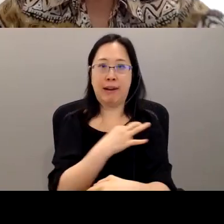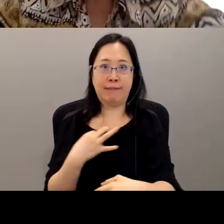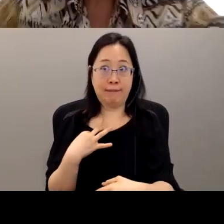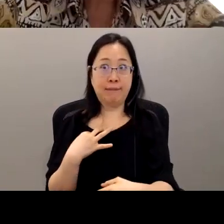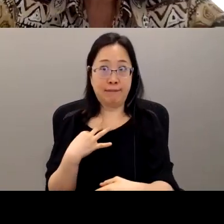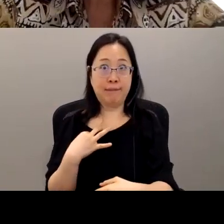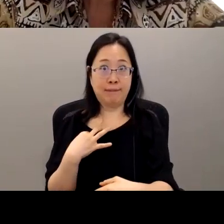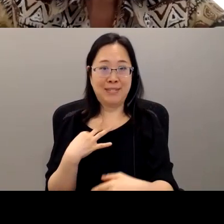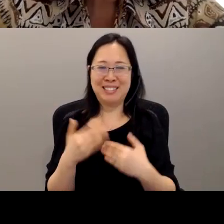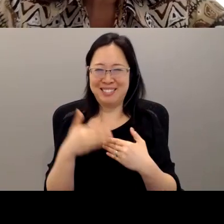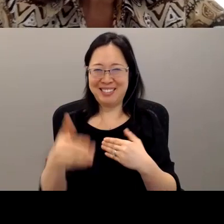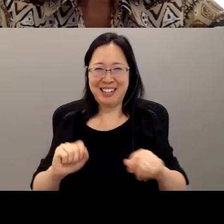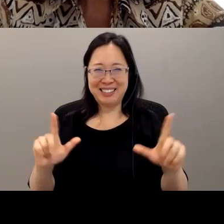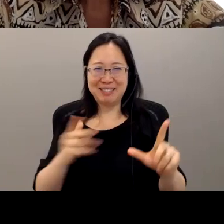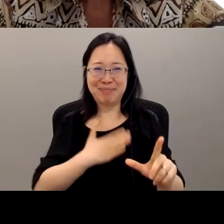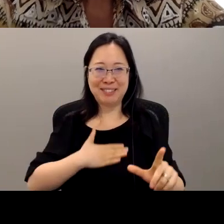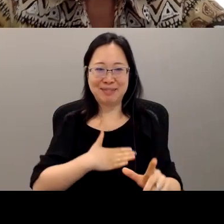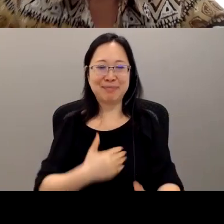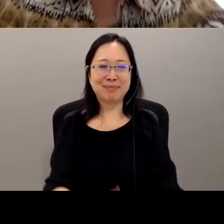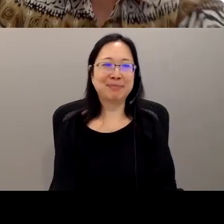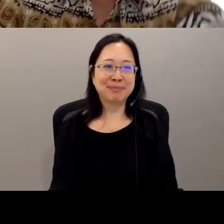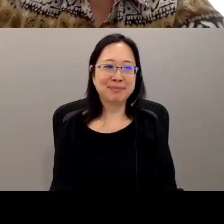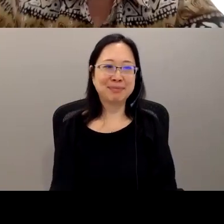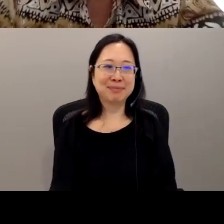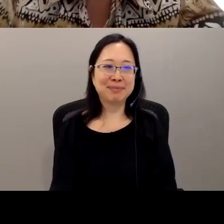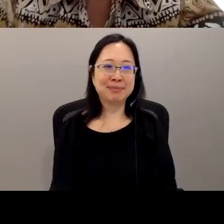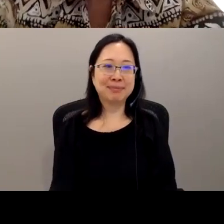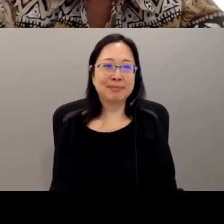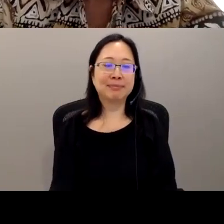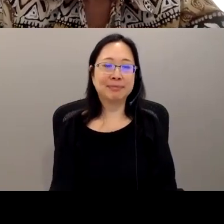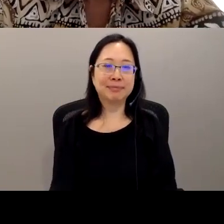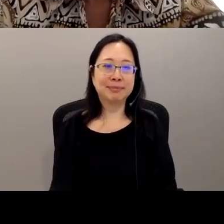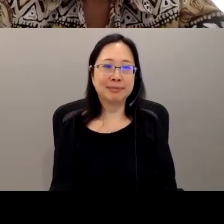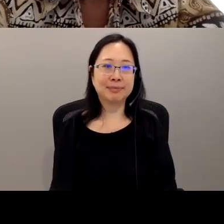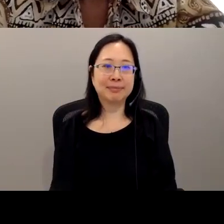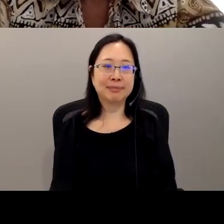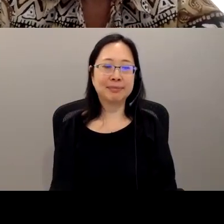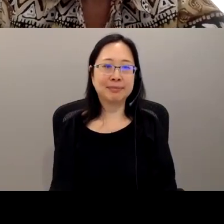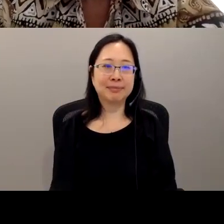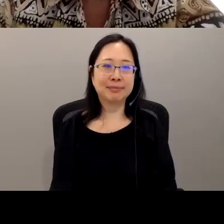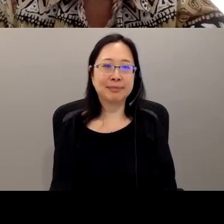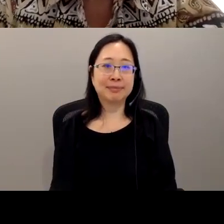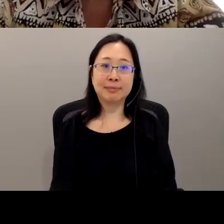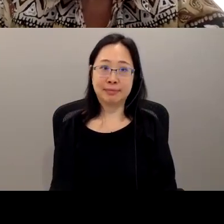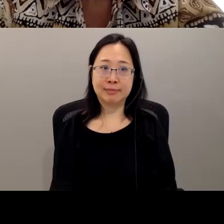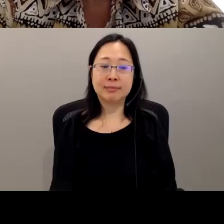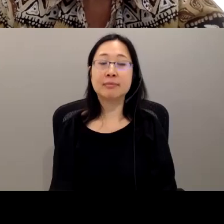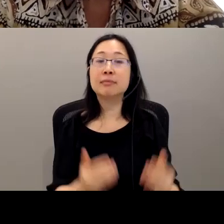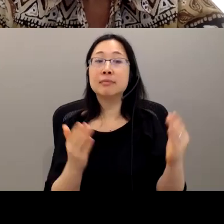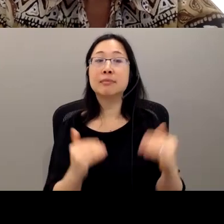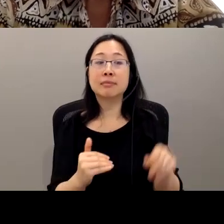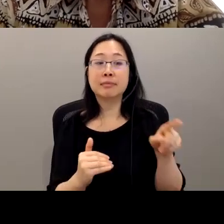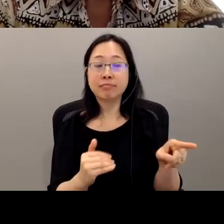Next one, please. So if it is that a referred